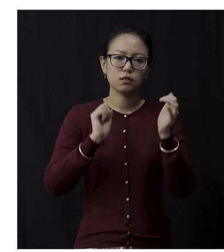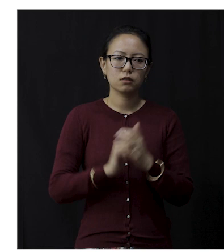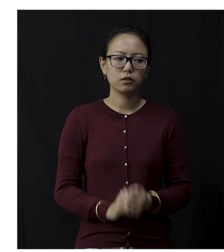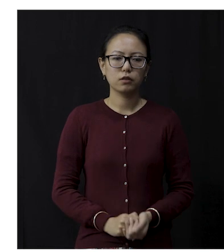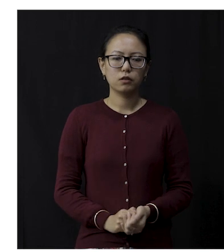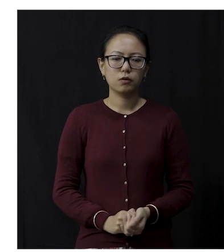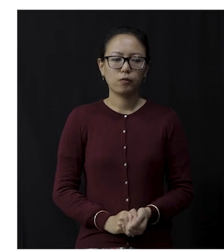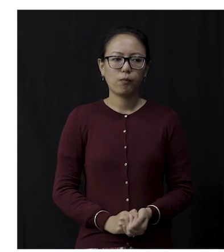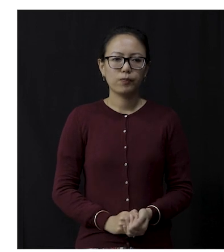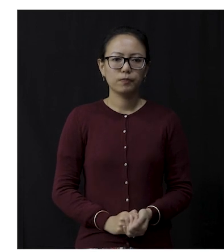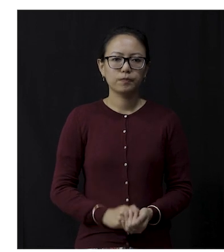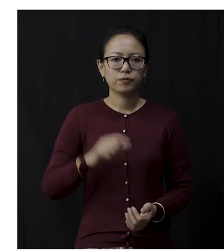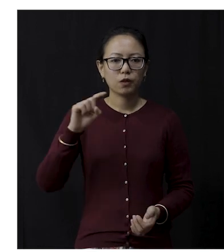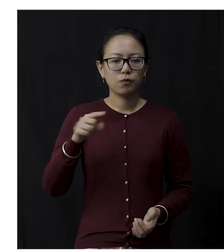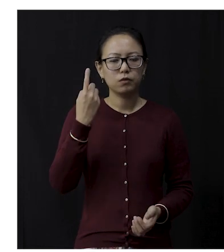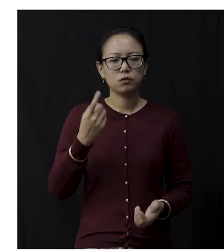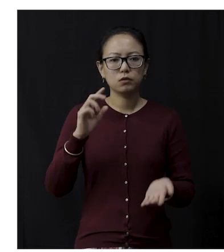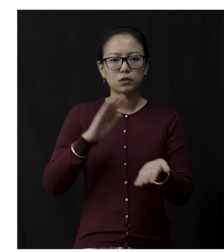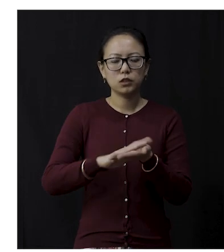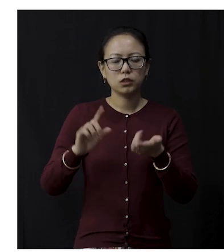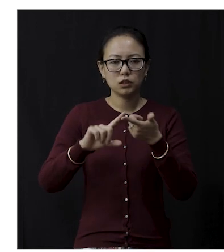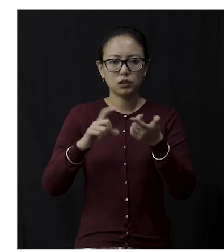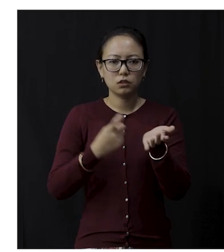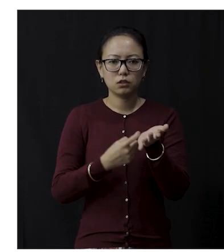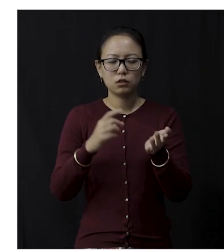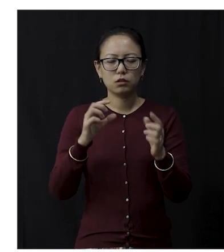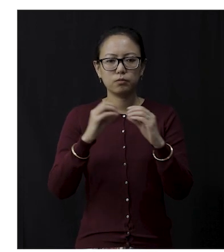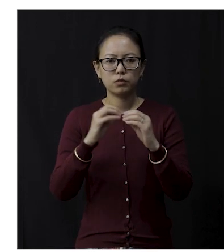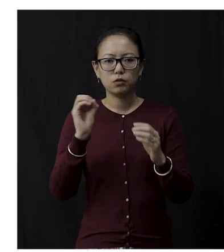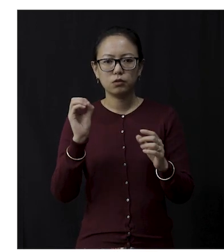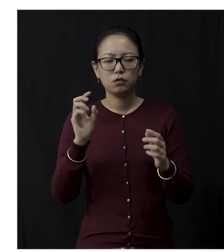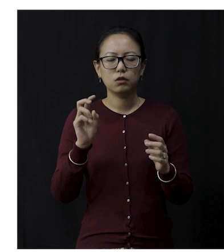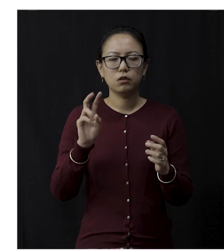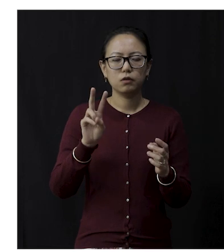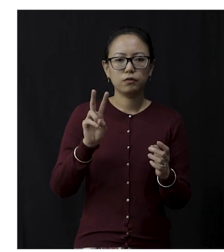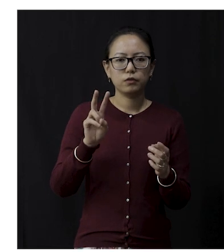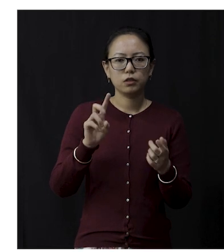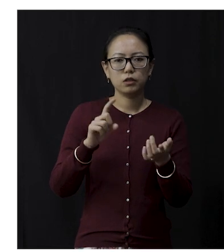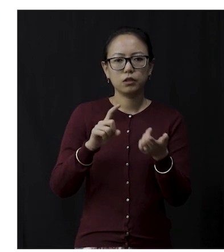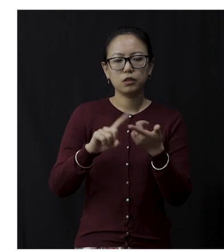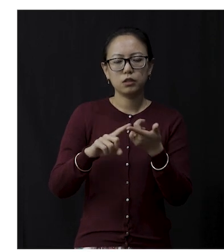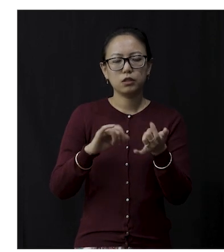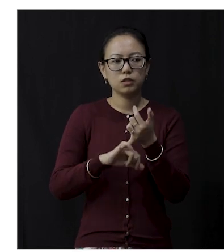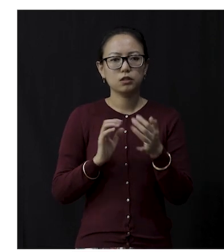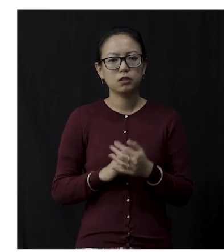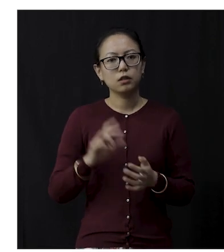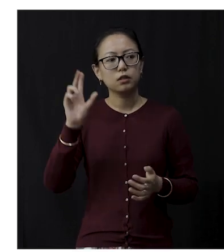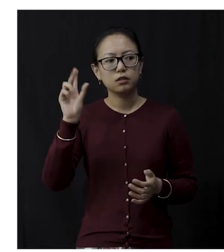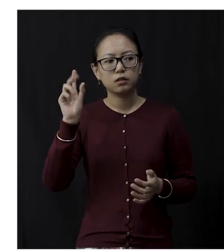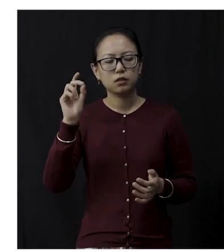herbivores. Now, next, it is a carnivore. Okay, carnivore. It